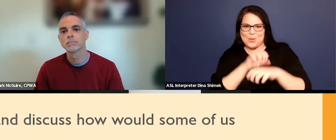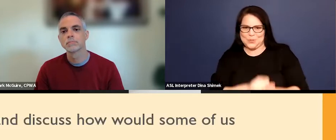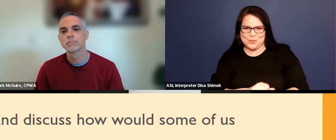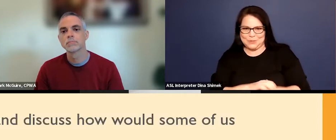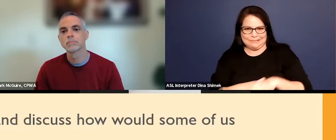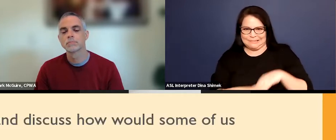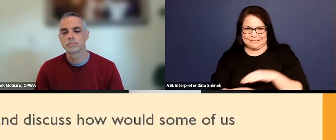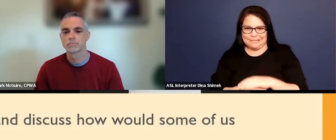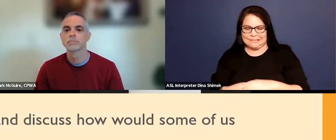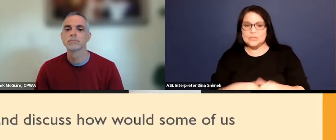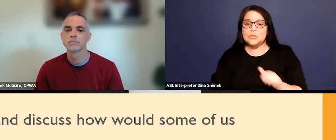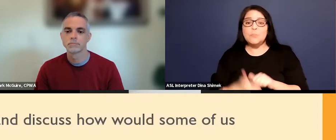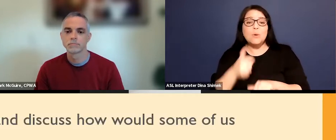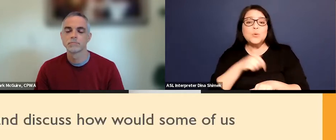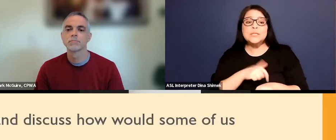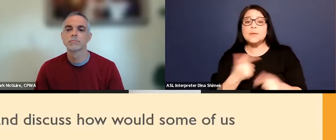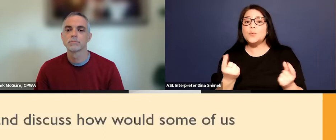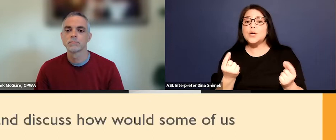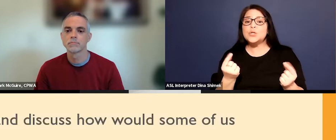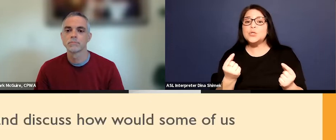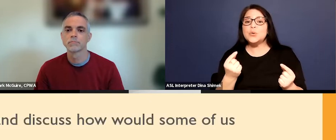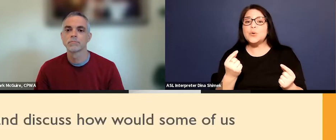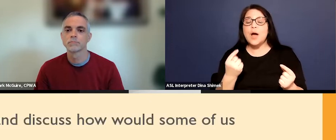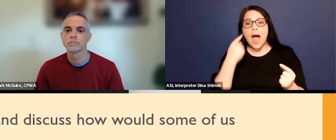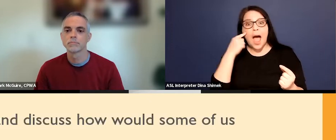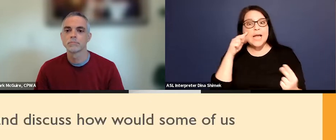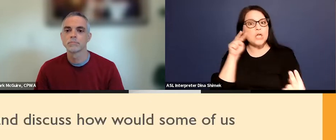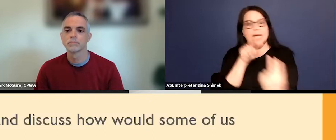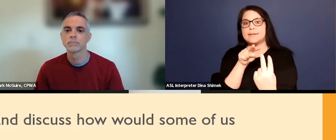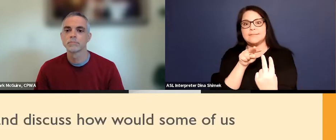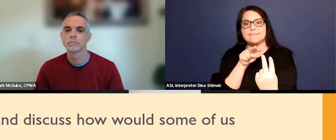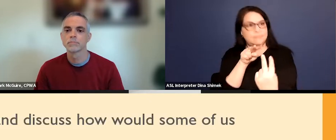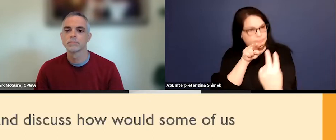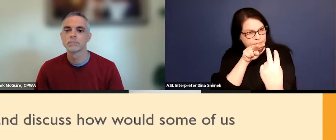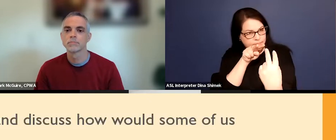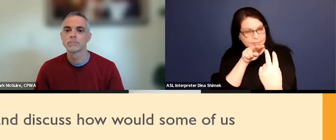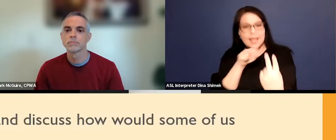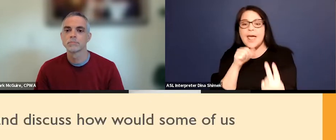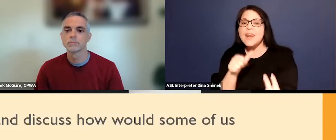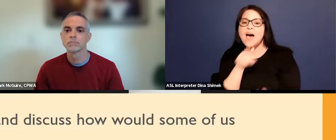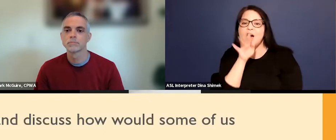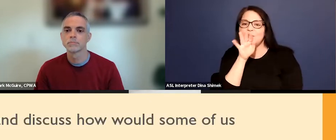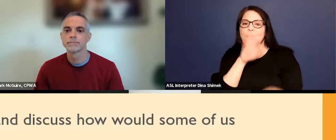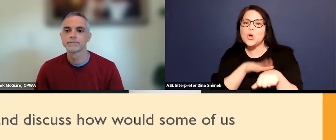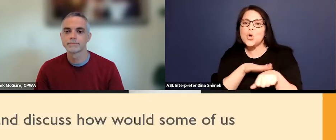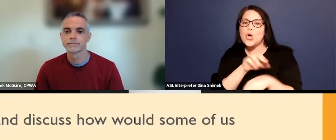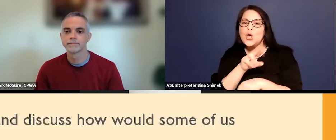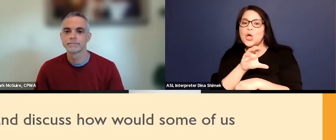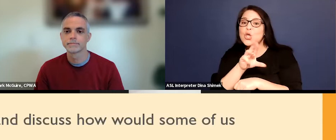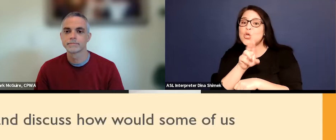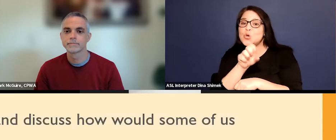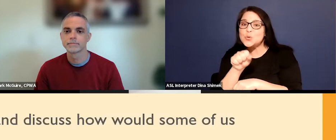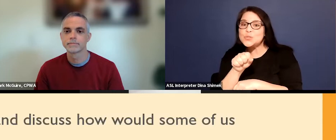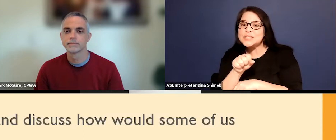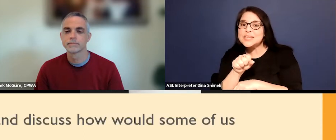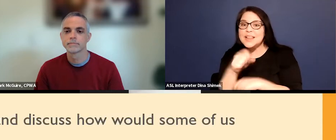lot of the time I use eye contact and nonverbal cues of like showing